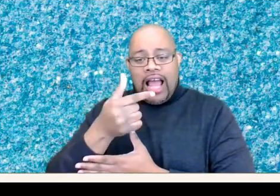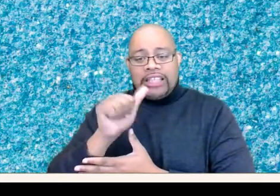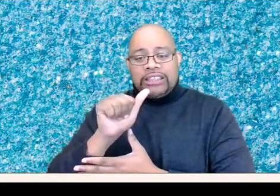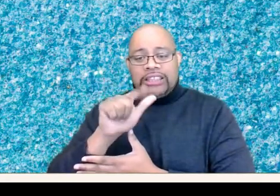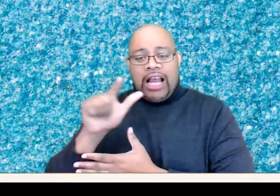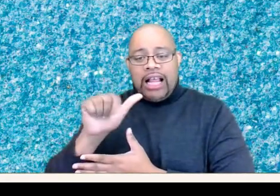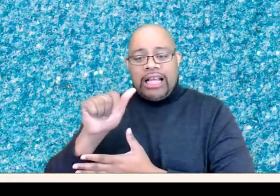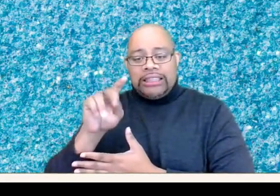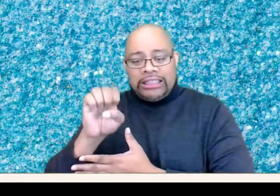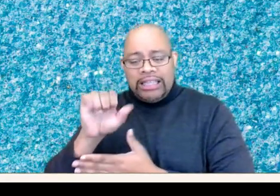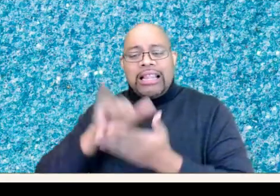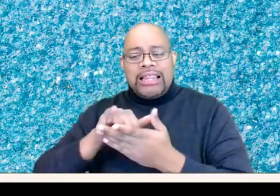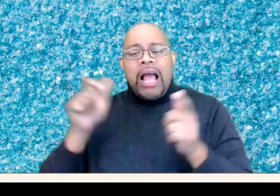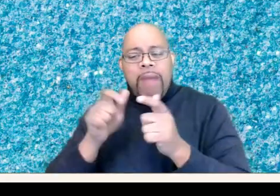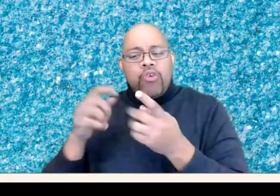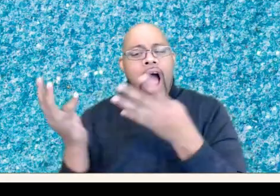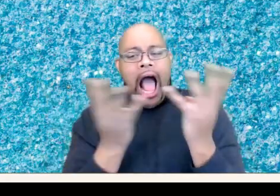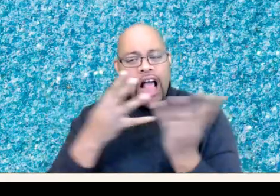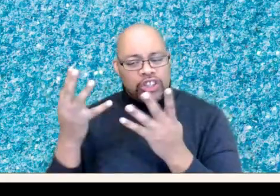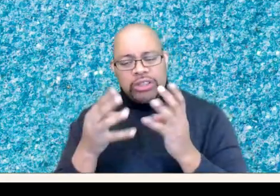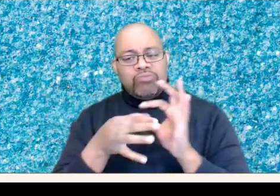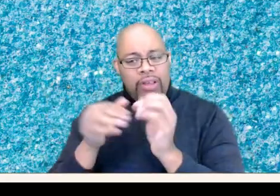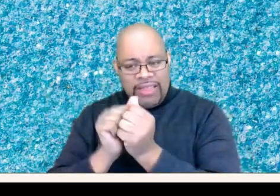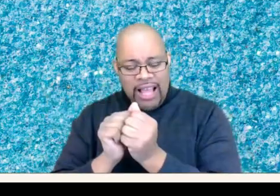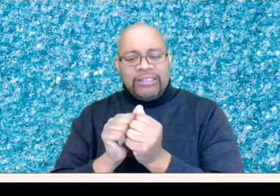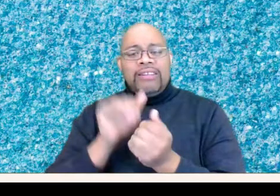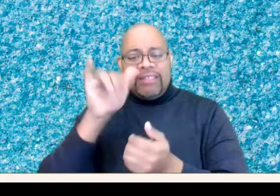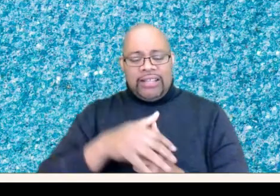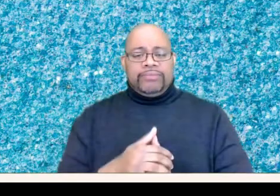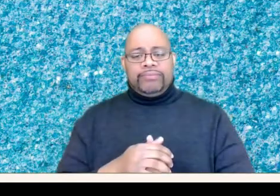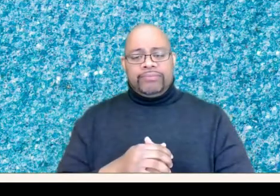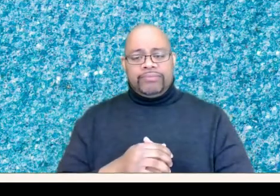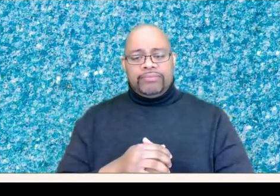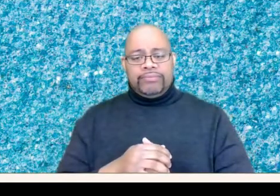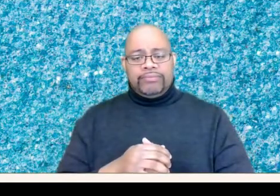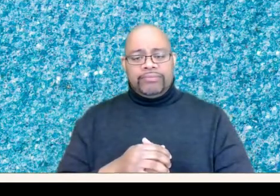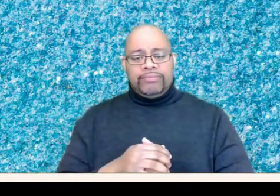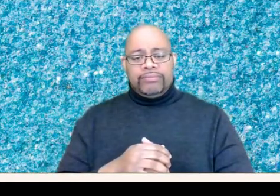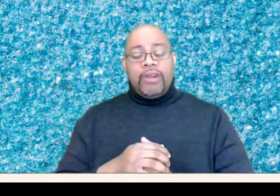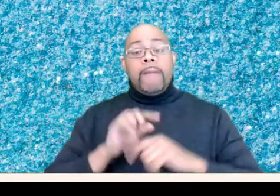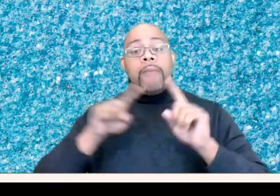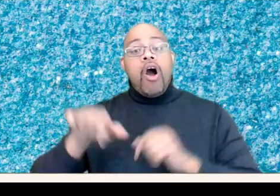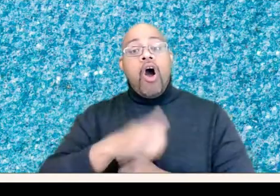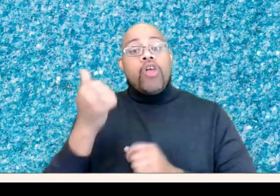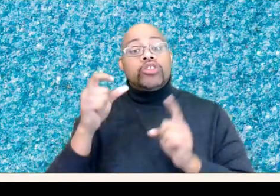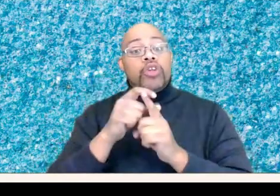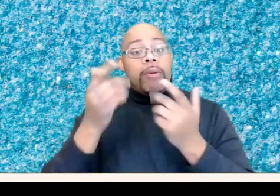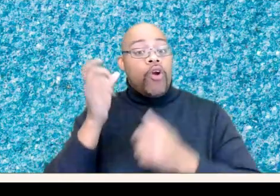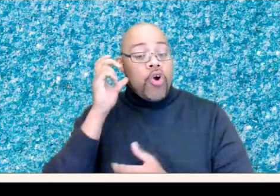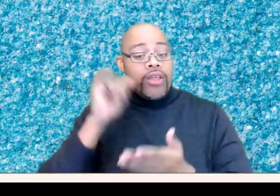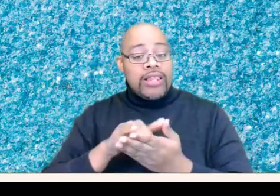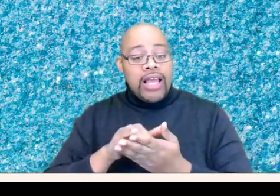type of macroalgae that is associated with coral are collectively called dinoflagellates. But another term you may have heard